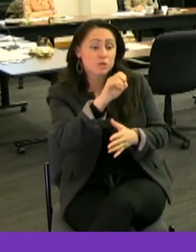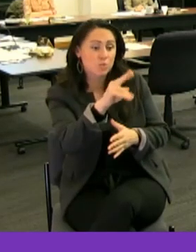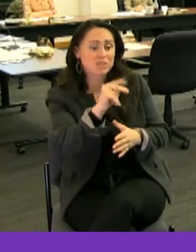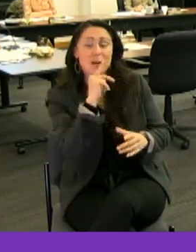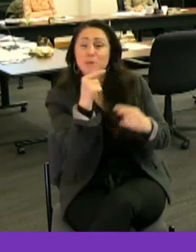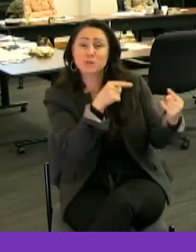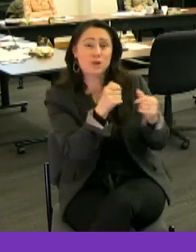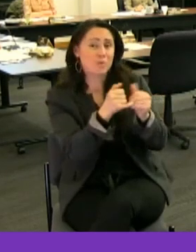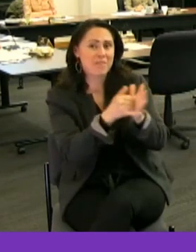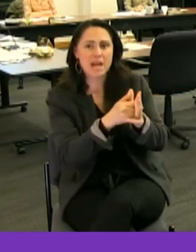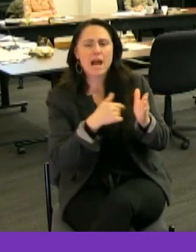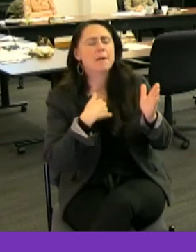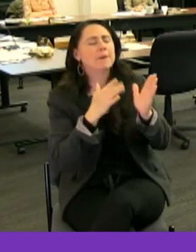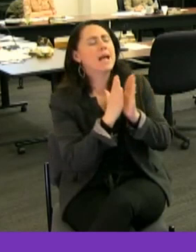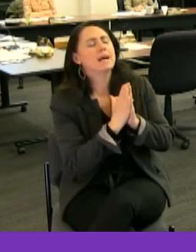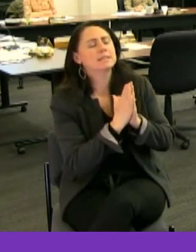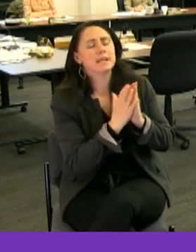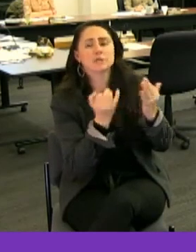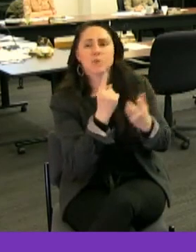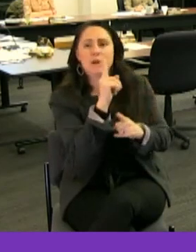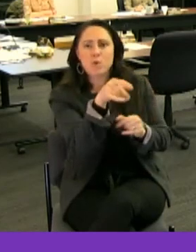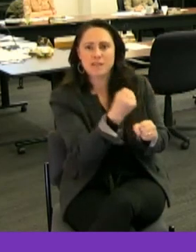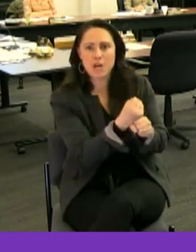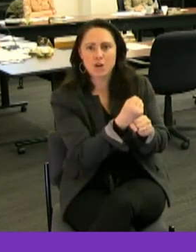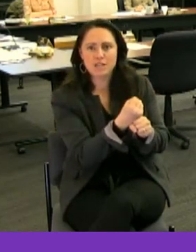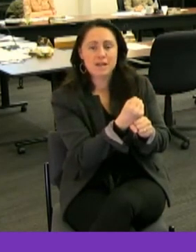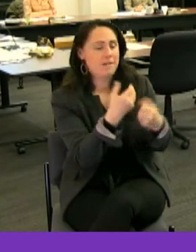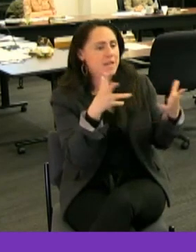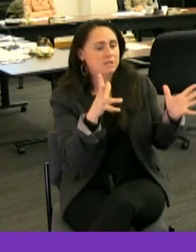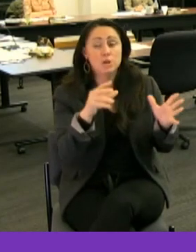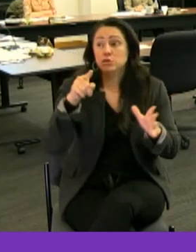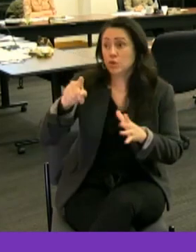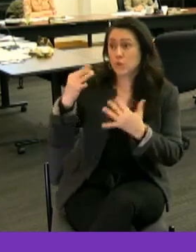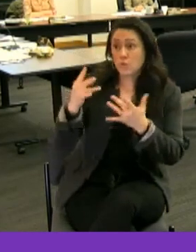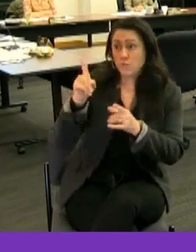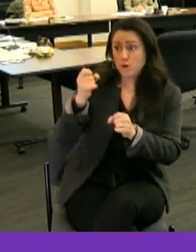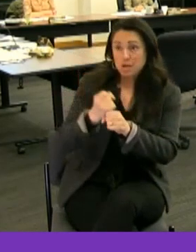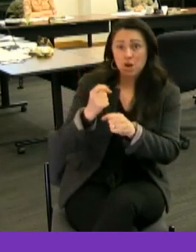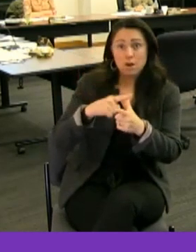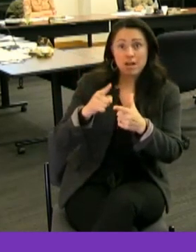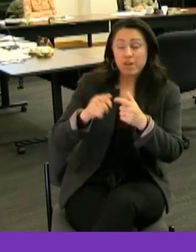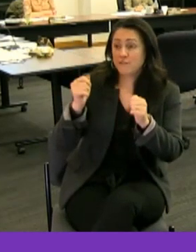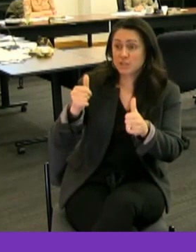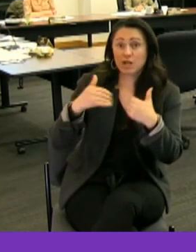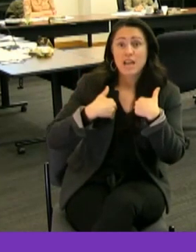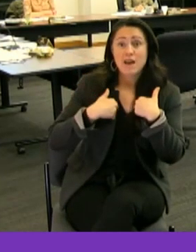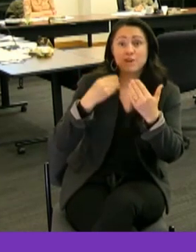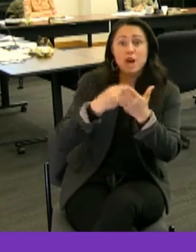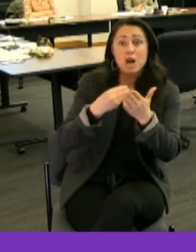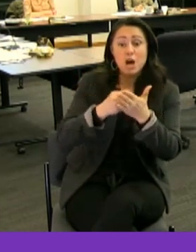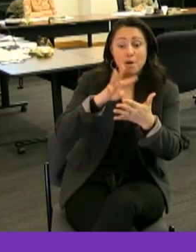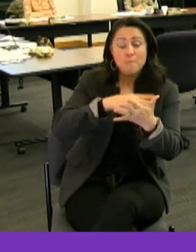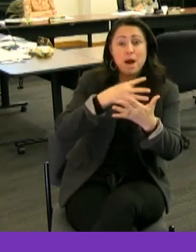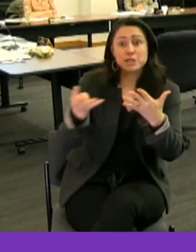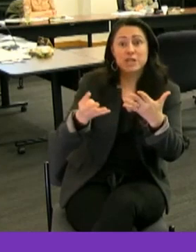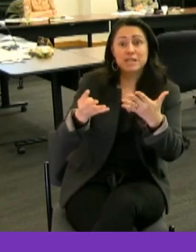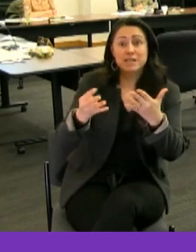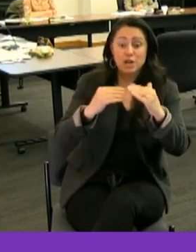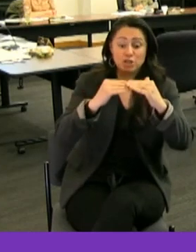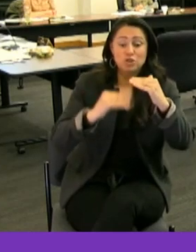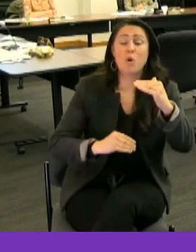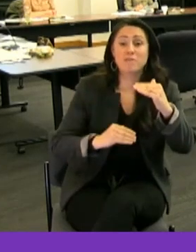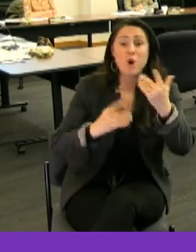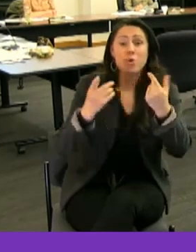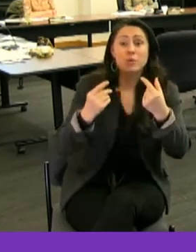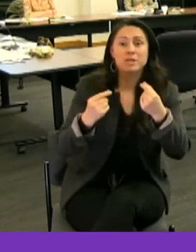asking for us to wait at least 1 year. So when That's we all. wait a year and all of a sudden we have a budget shortfall, what do we do the next year?